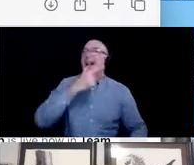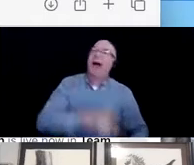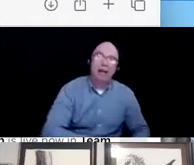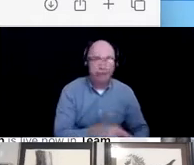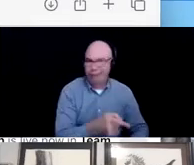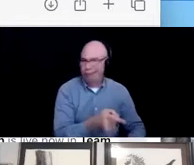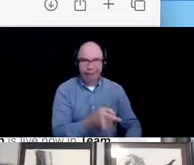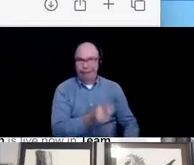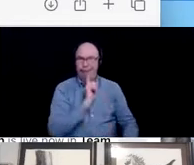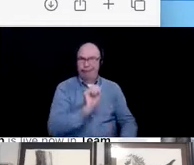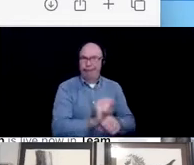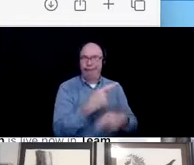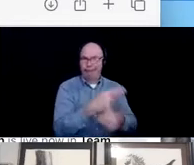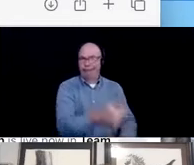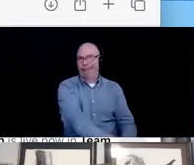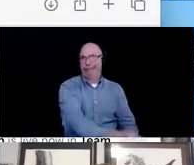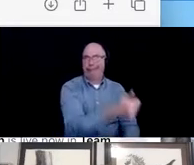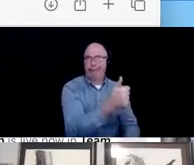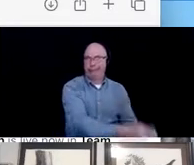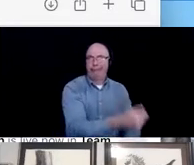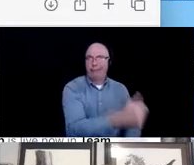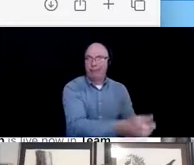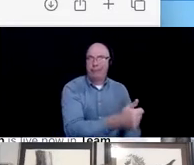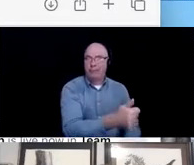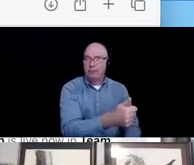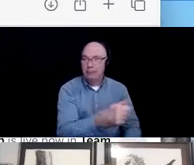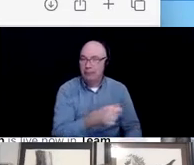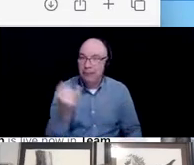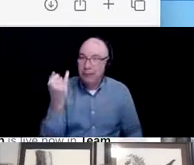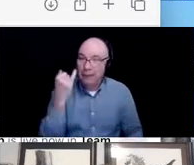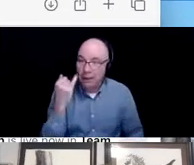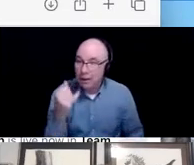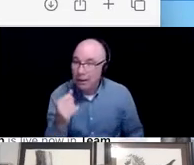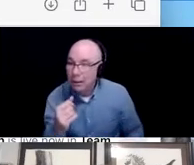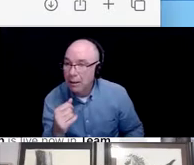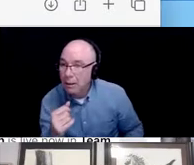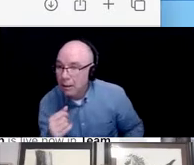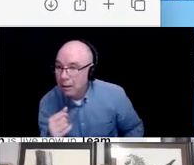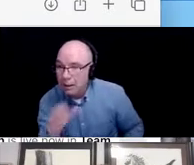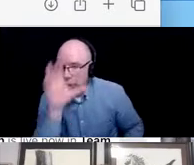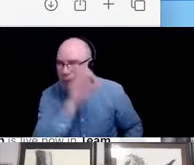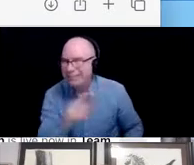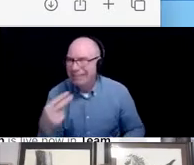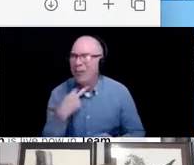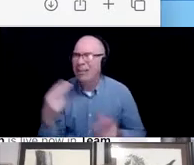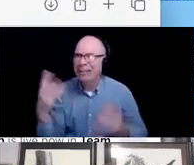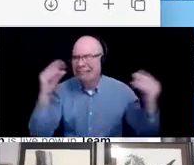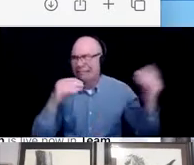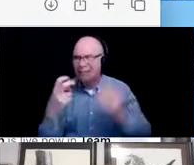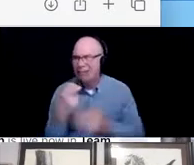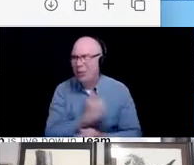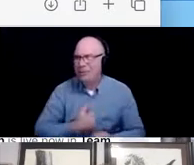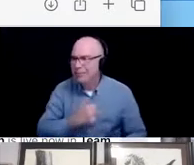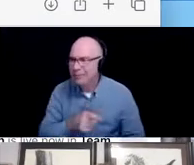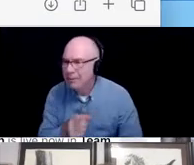the mindset and concept of that if you follow this path, just follow the plan with consistency, act